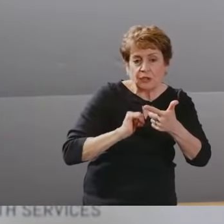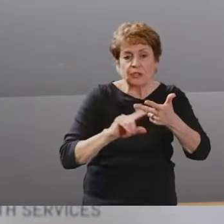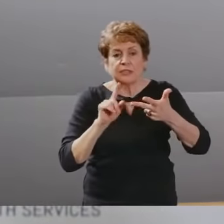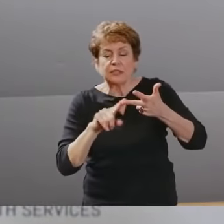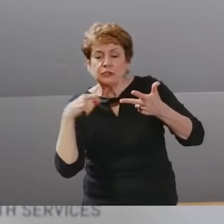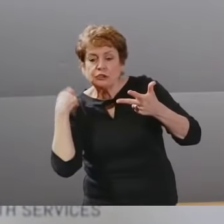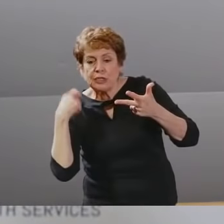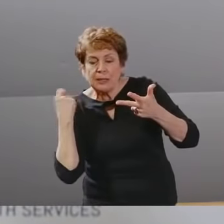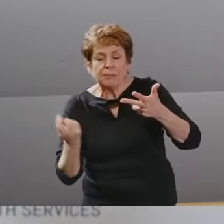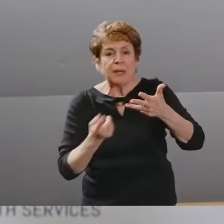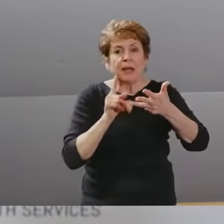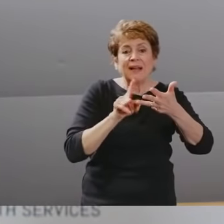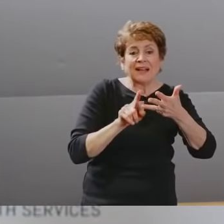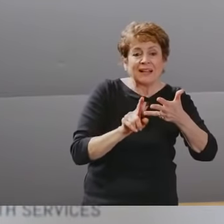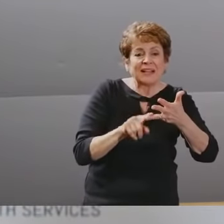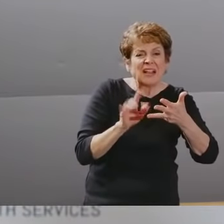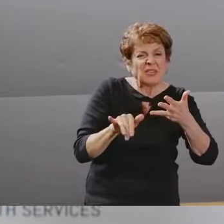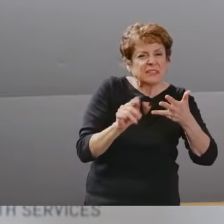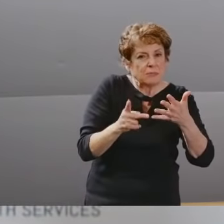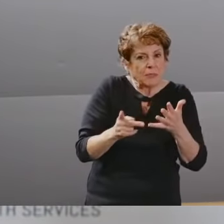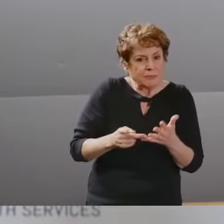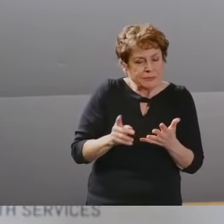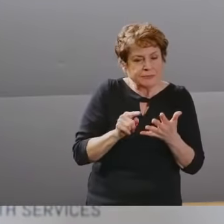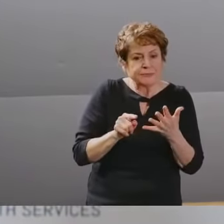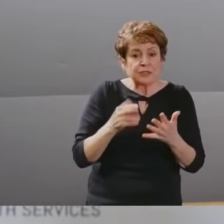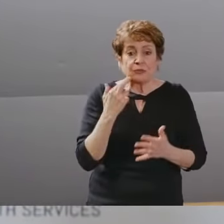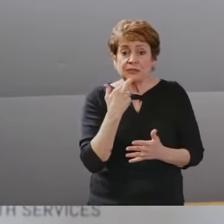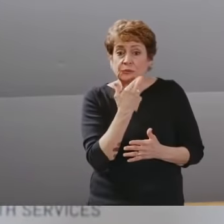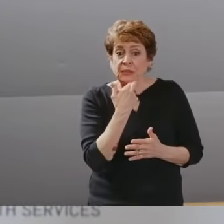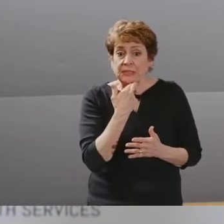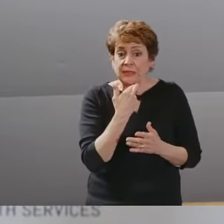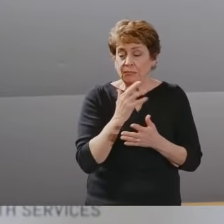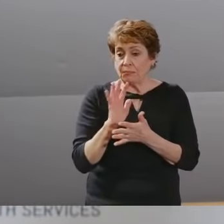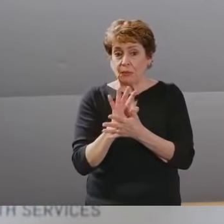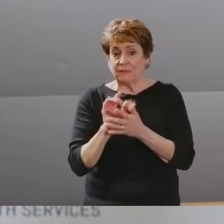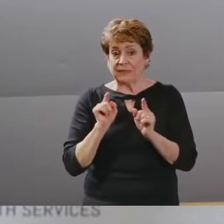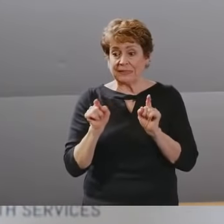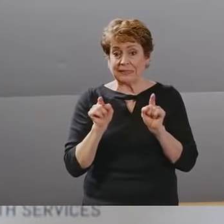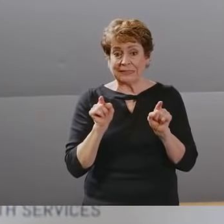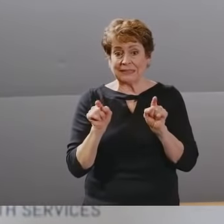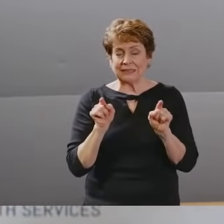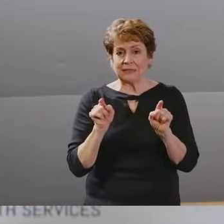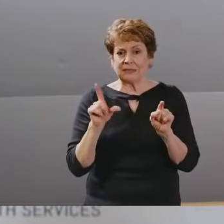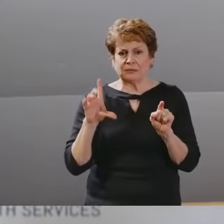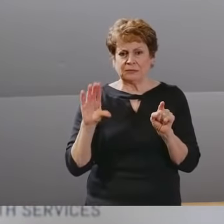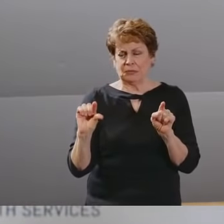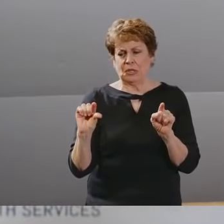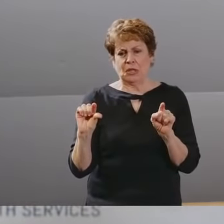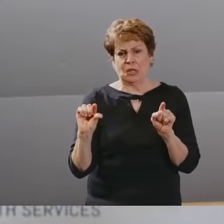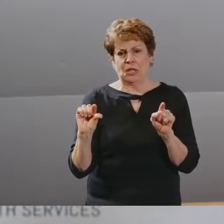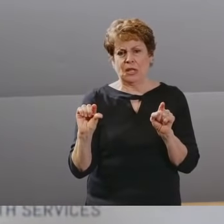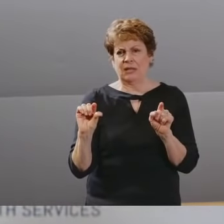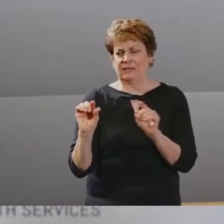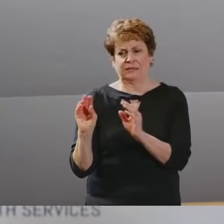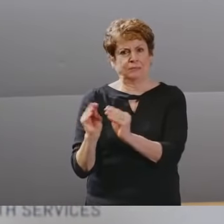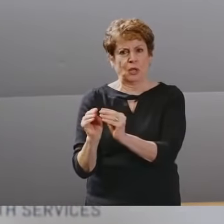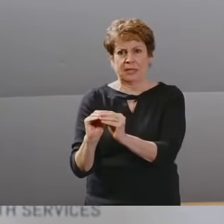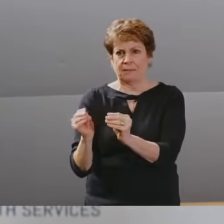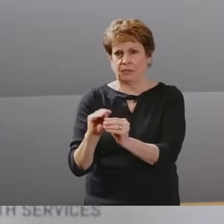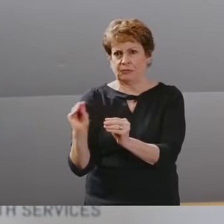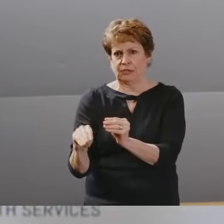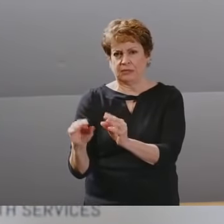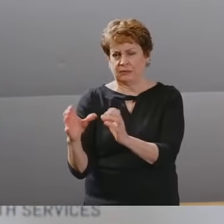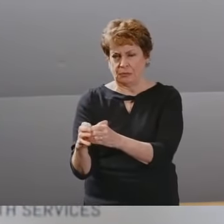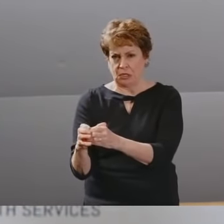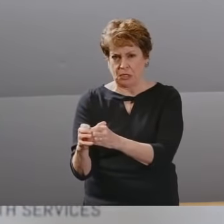Restaurants and movie theaters are operating at 50% capacity. Gyms are operating at 25%